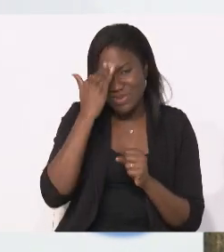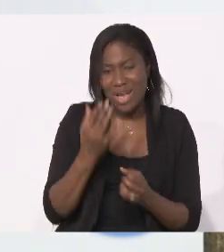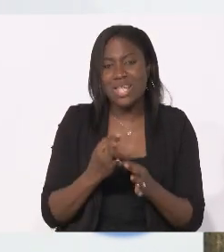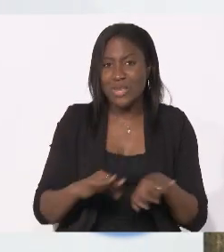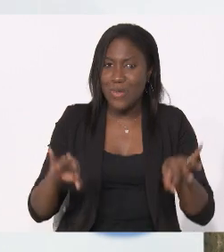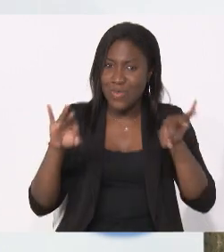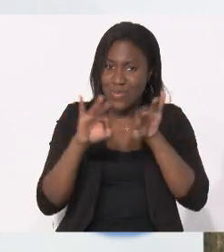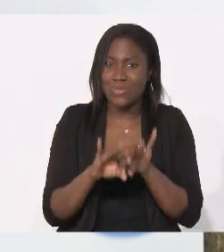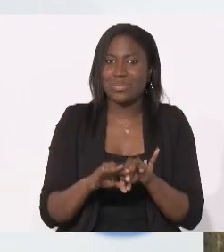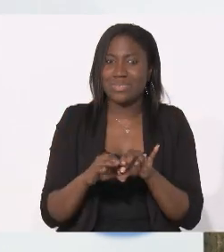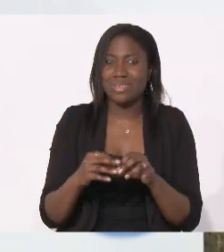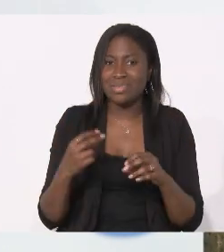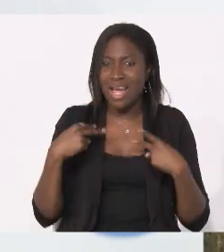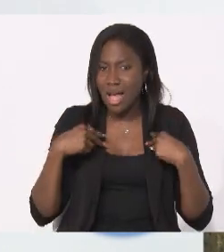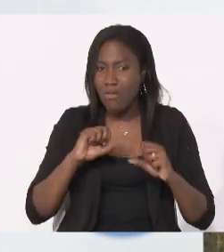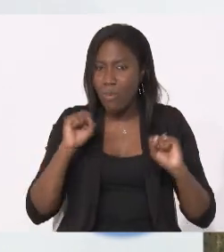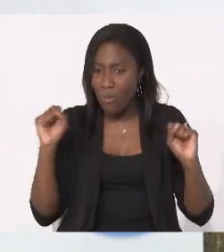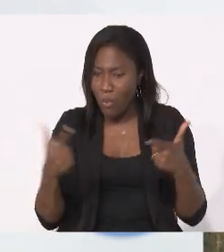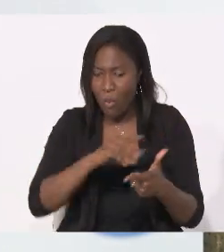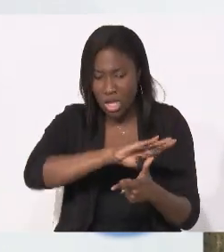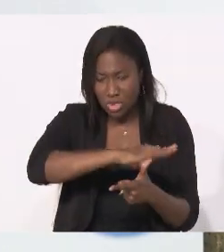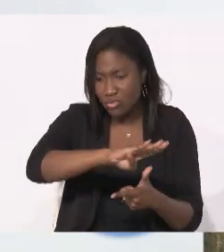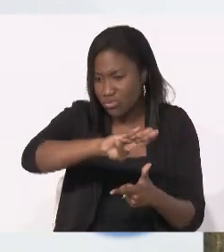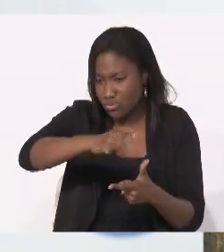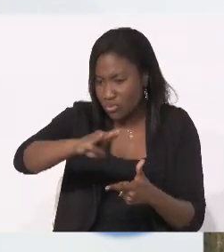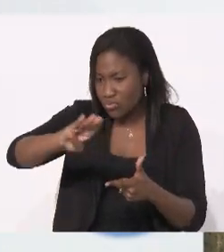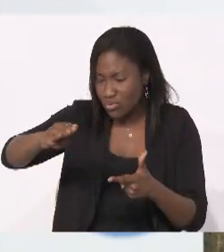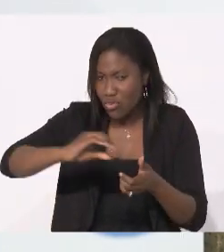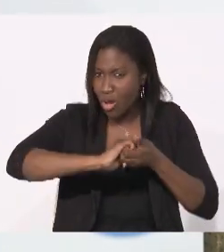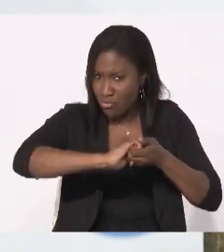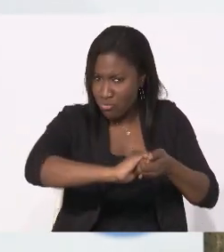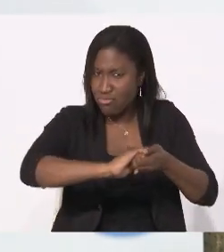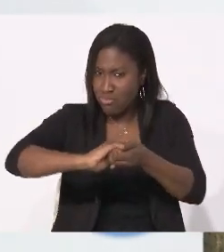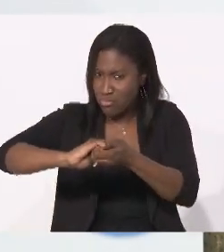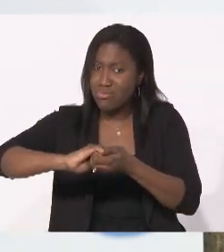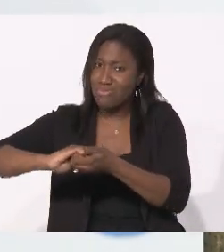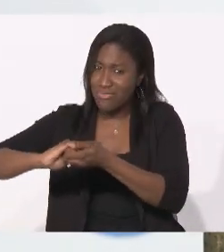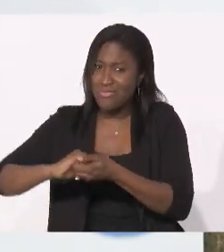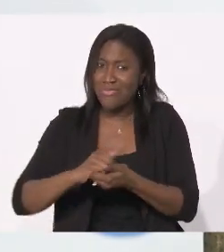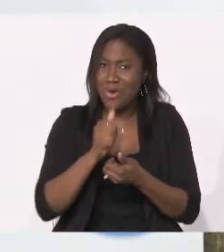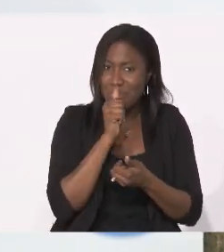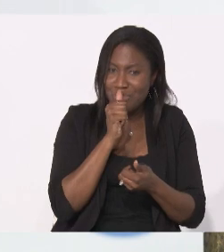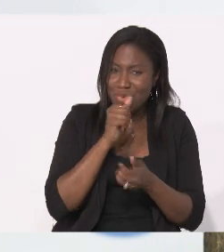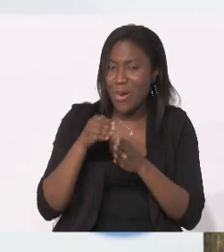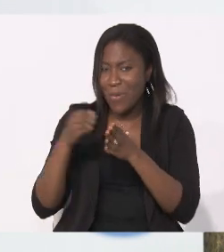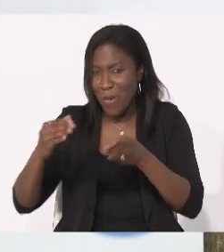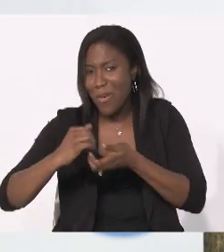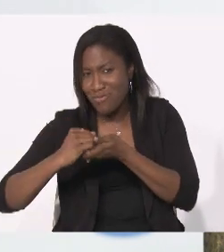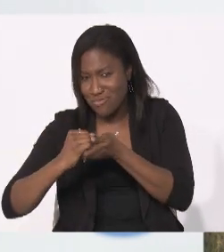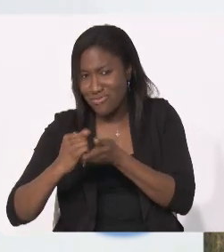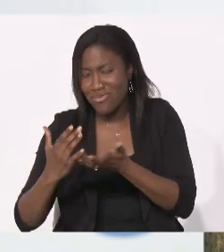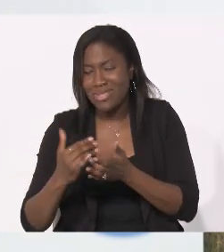last year at the chamber, and I explained to them, when you look at American films, you will see two things. Well, you'll see the national flag